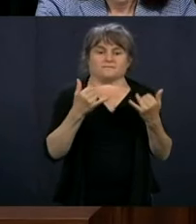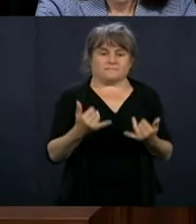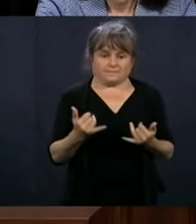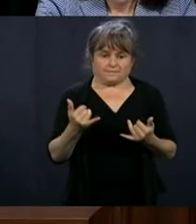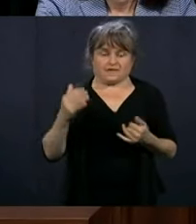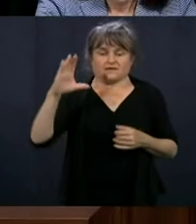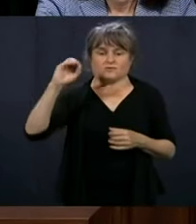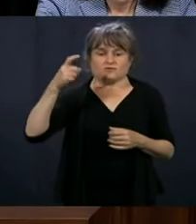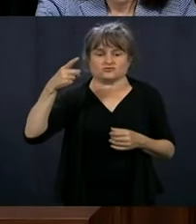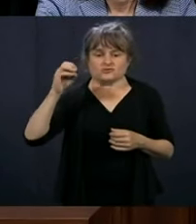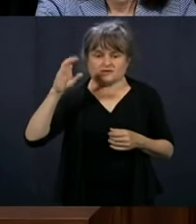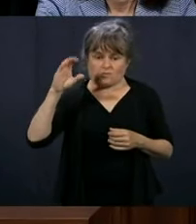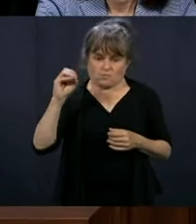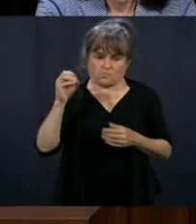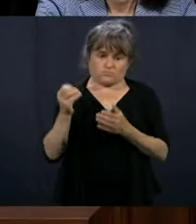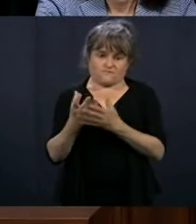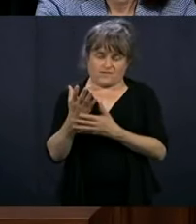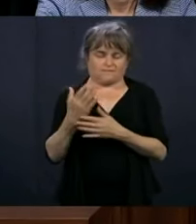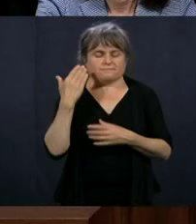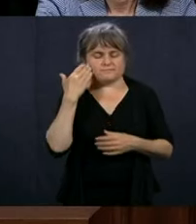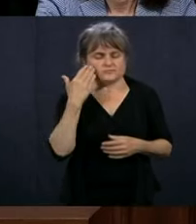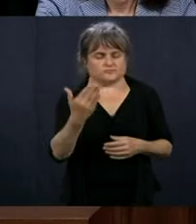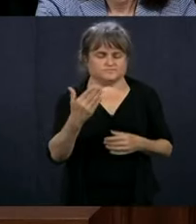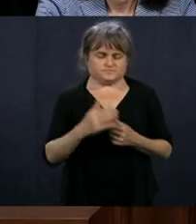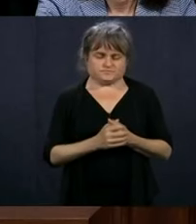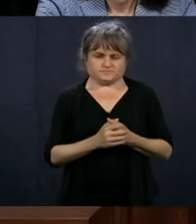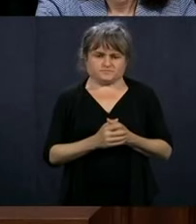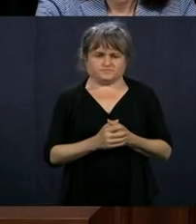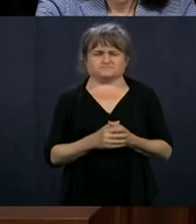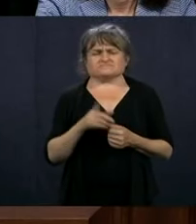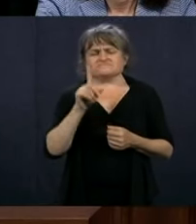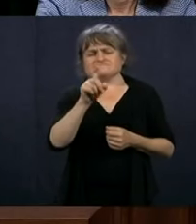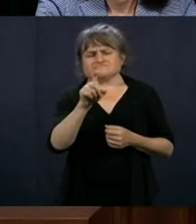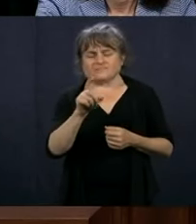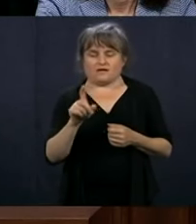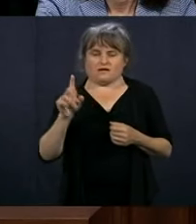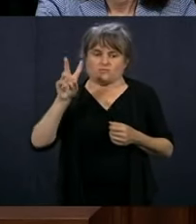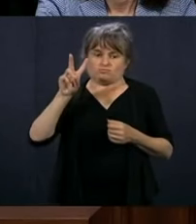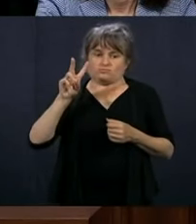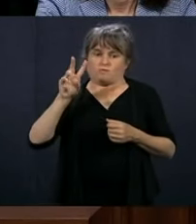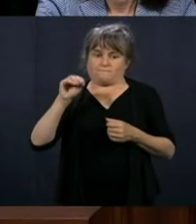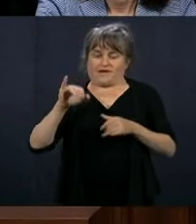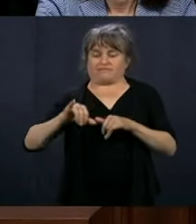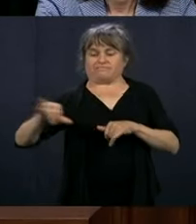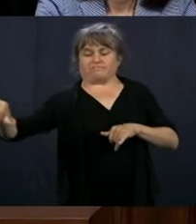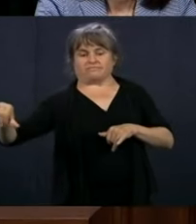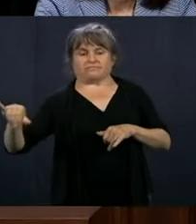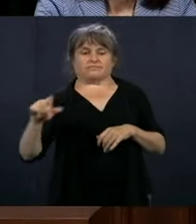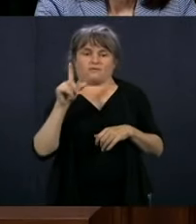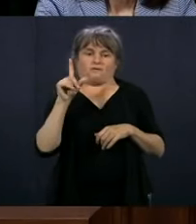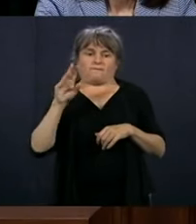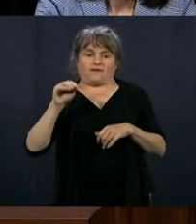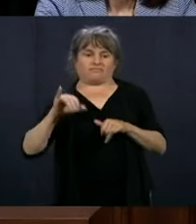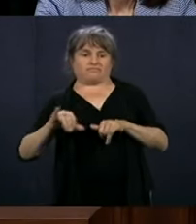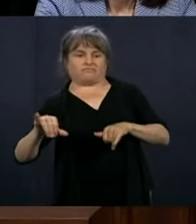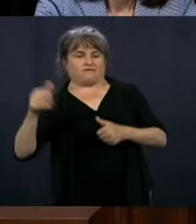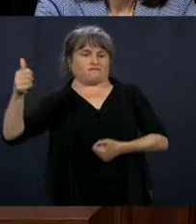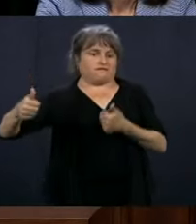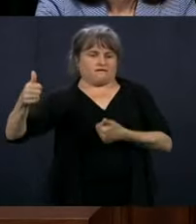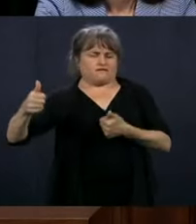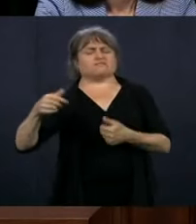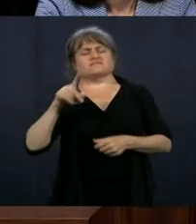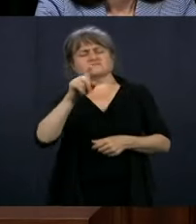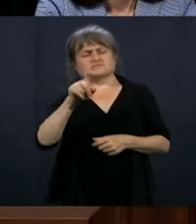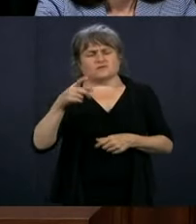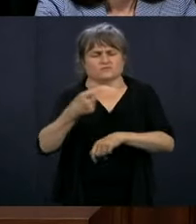I would like to come back to the 1 meter question, Dr. Arruda. At what moment would you be able to perhaps say whether